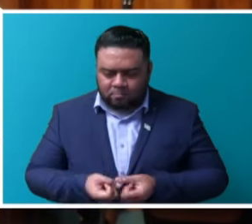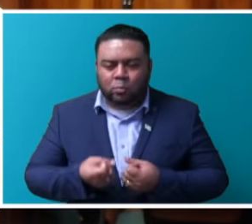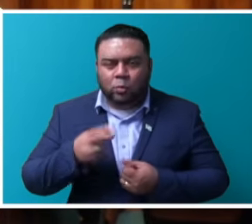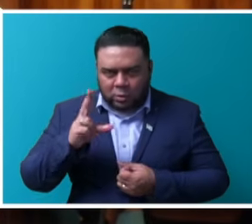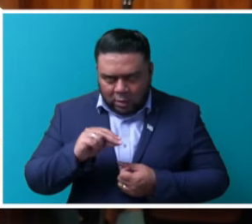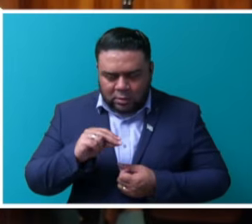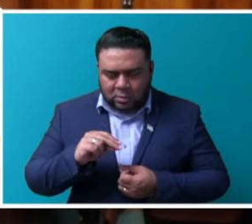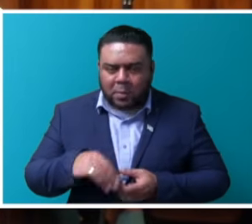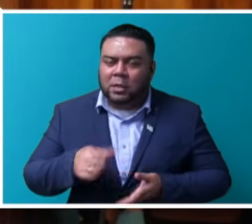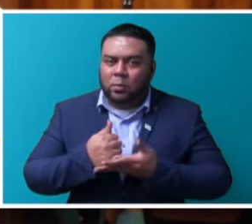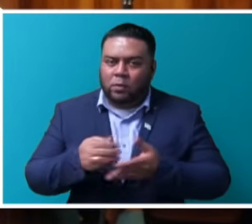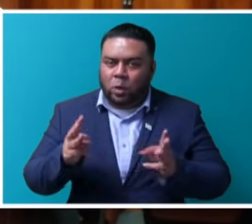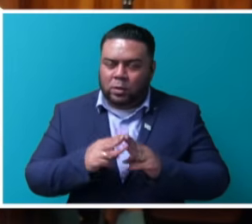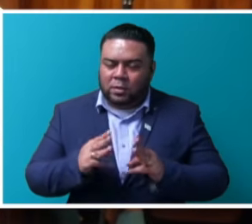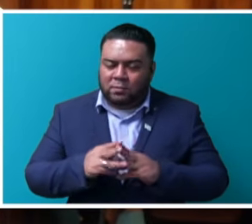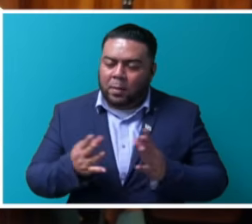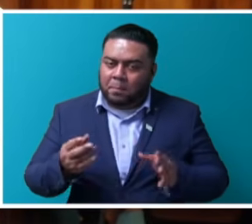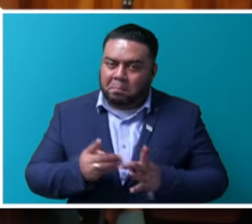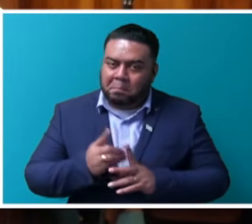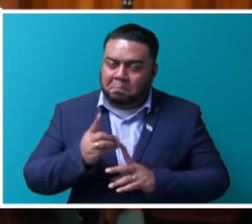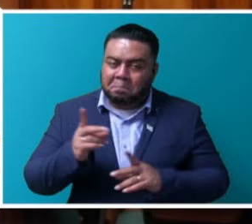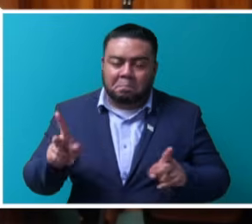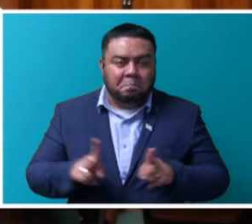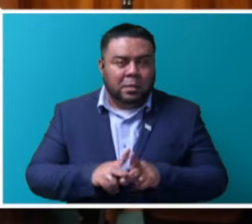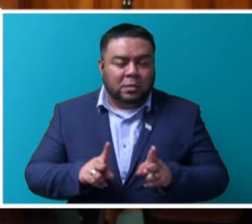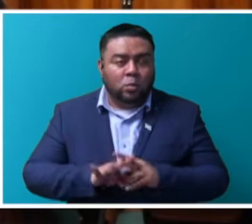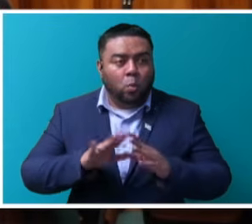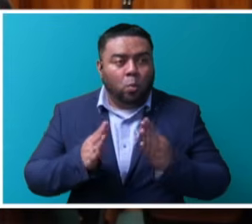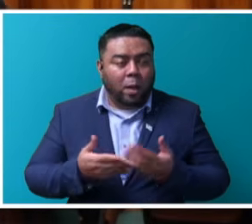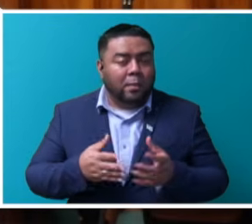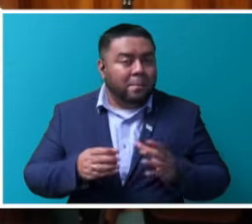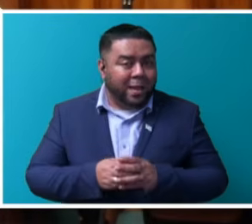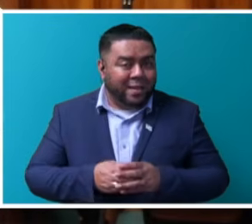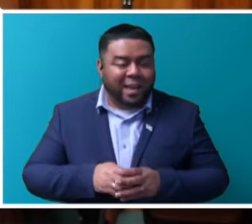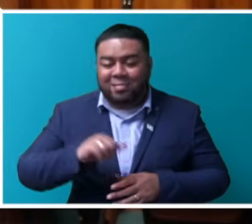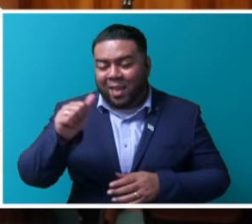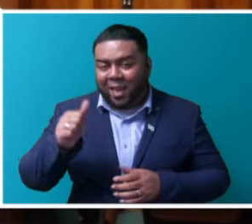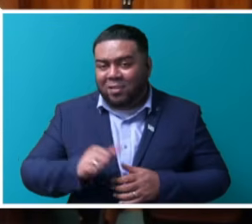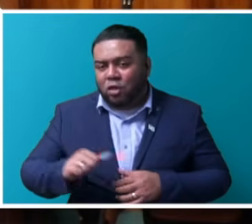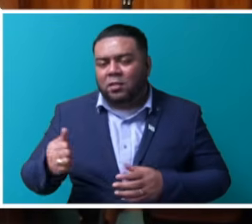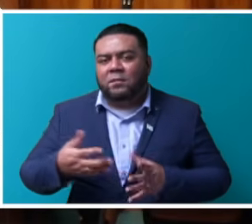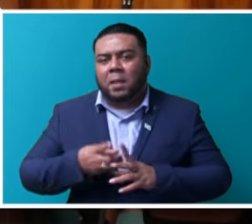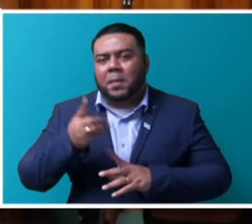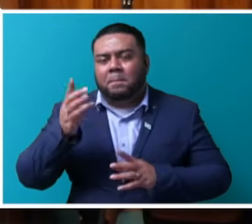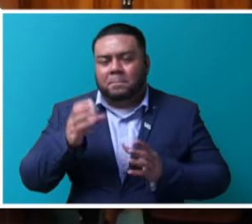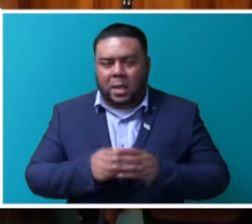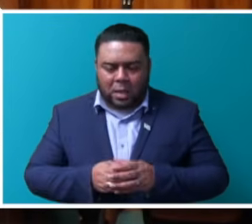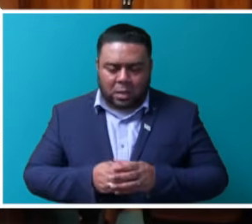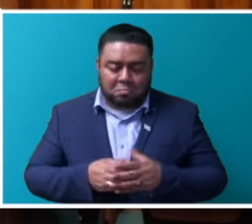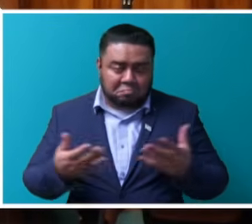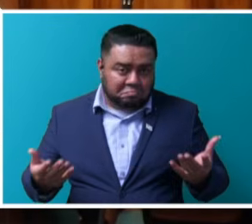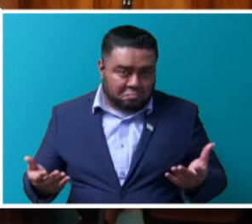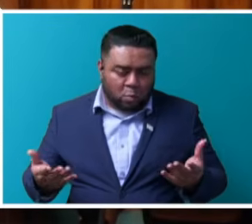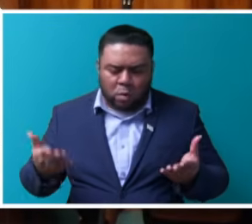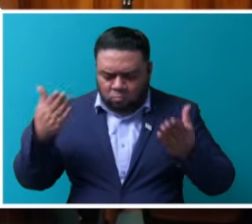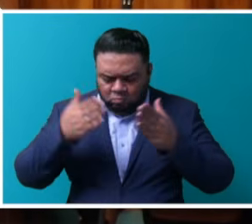support of our development partners and multilateral financiers like the World Bank and the Asian Development Bank. We are currently focused on